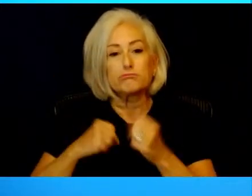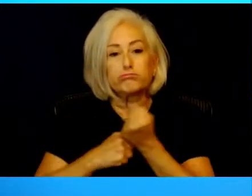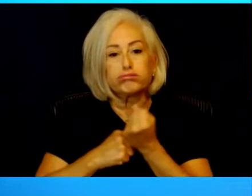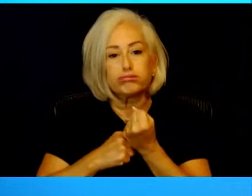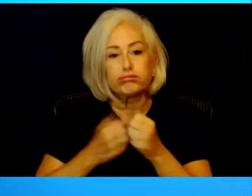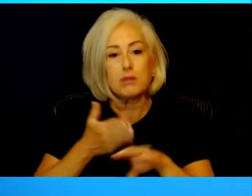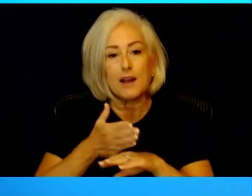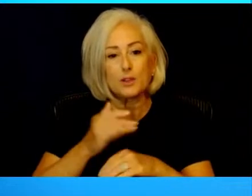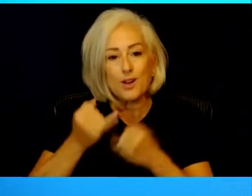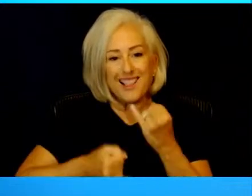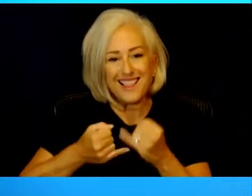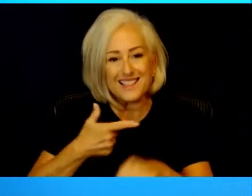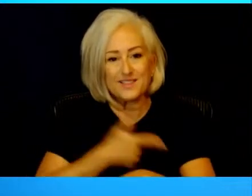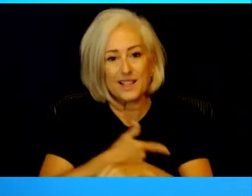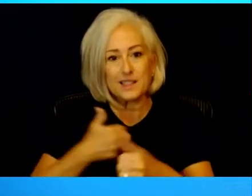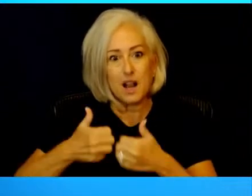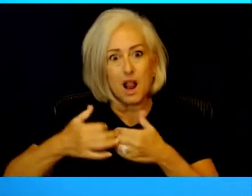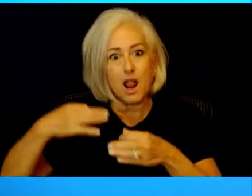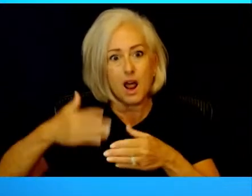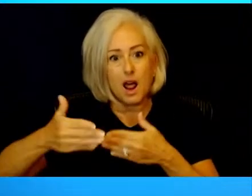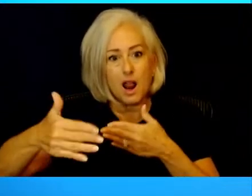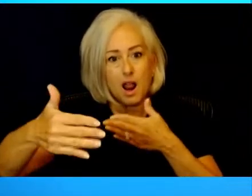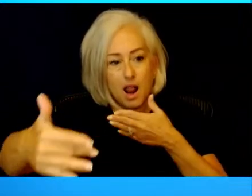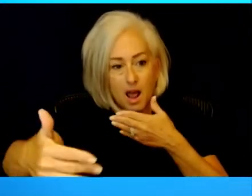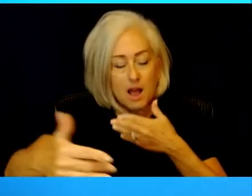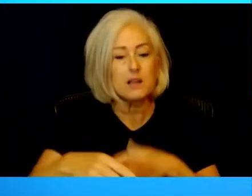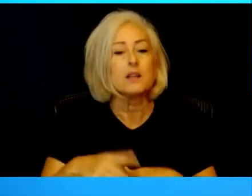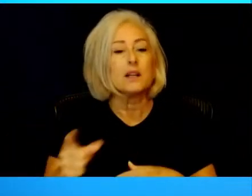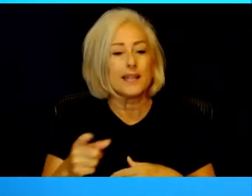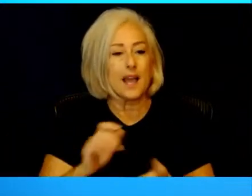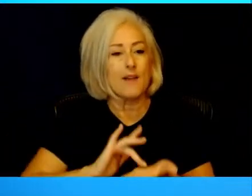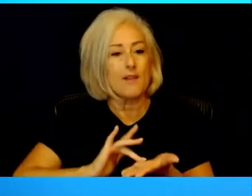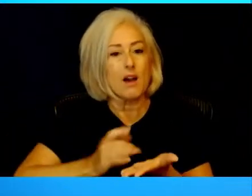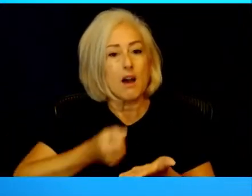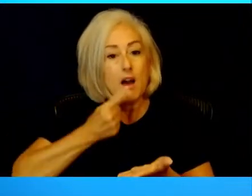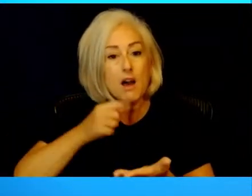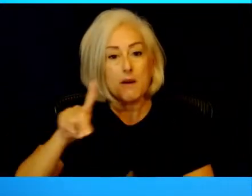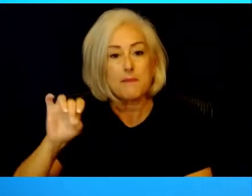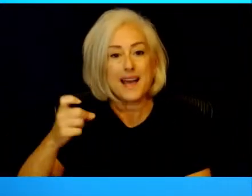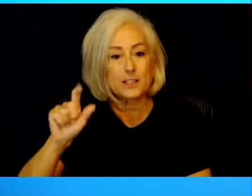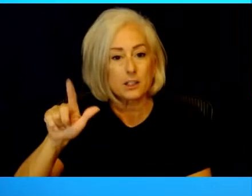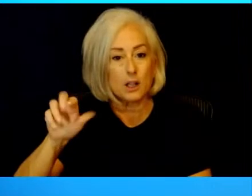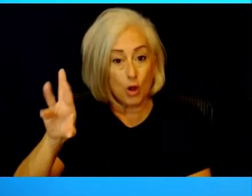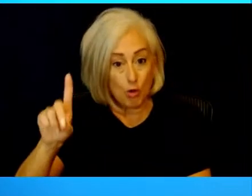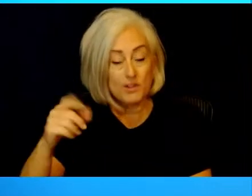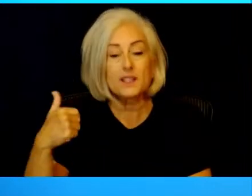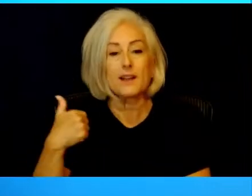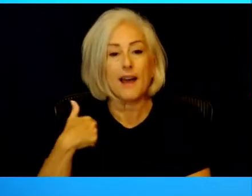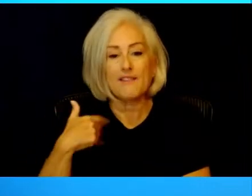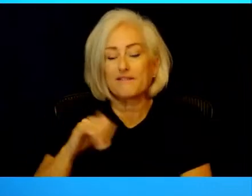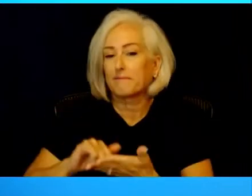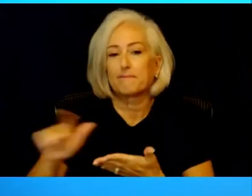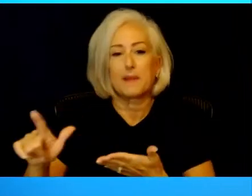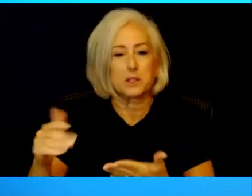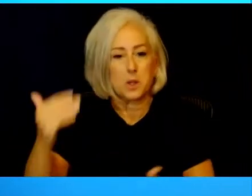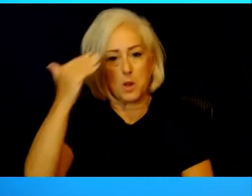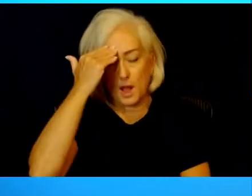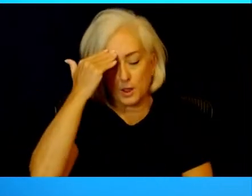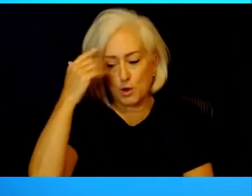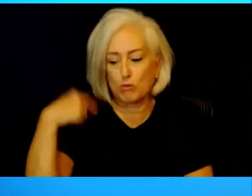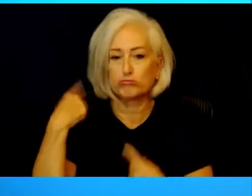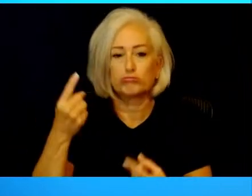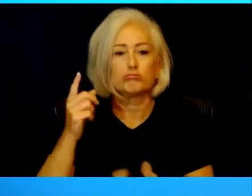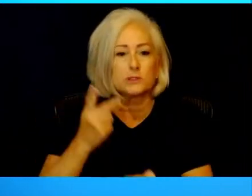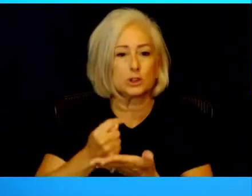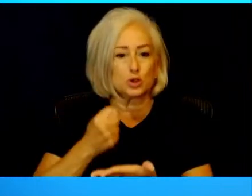was on Paxlovid, so the oral therapy as well. That's about all I know as far as his treatment. I don't know if he received any